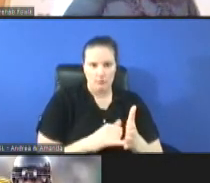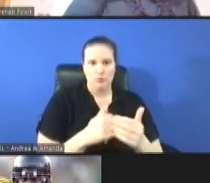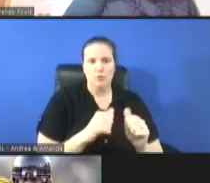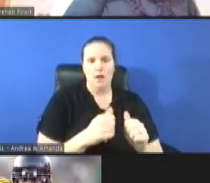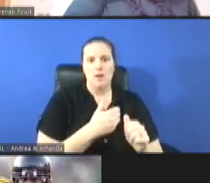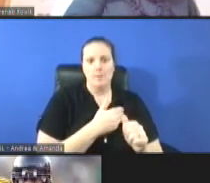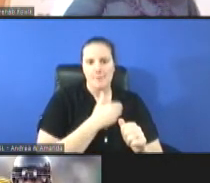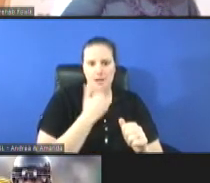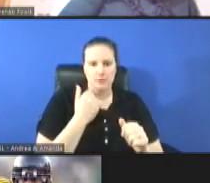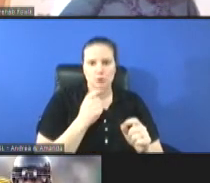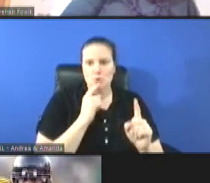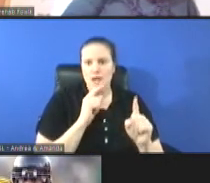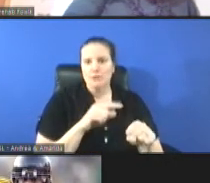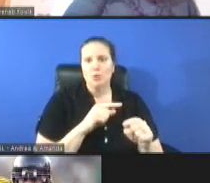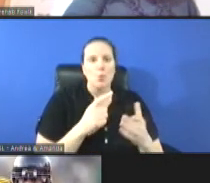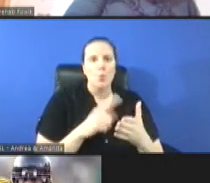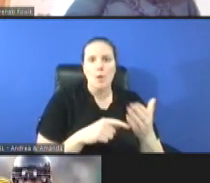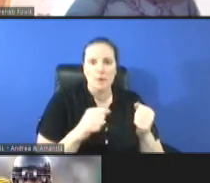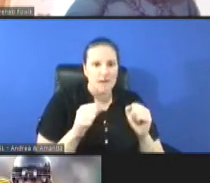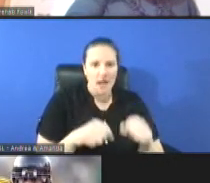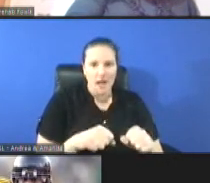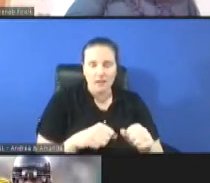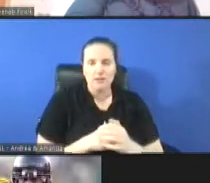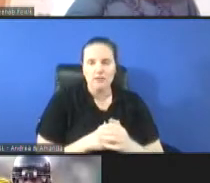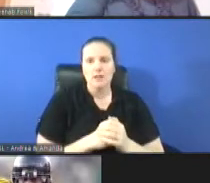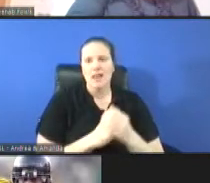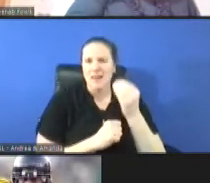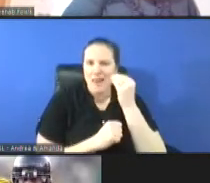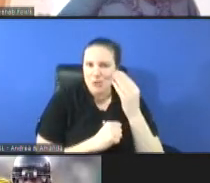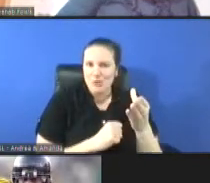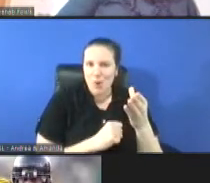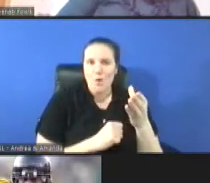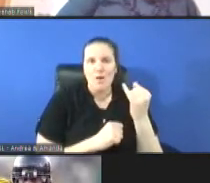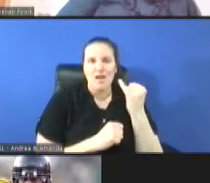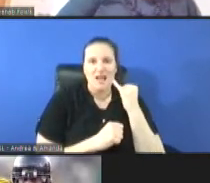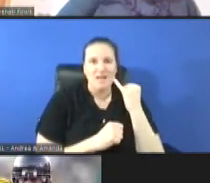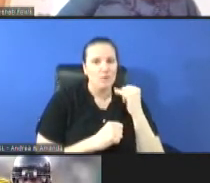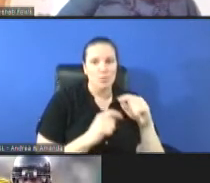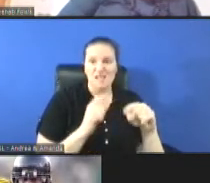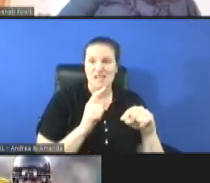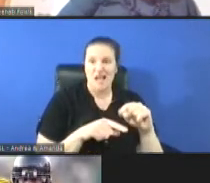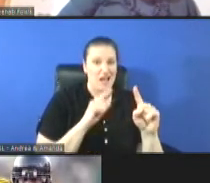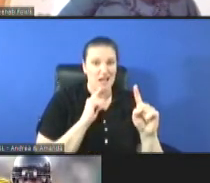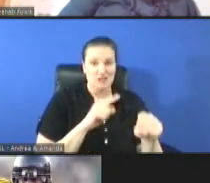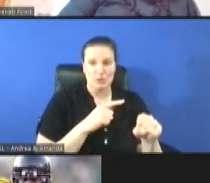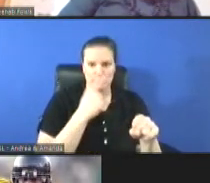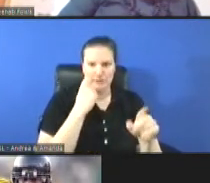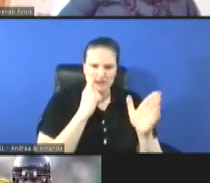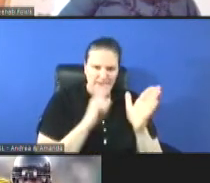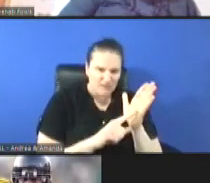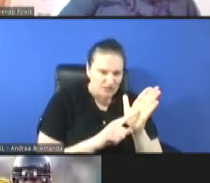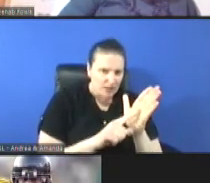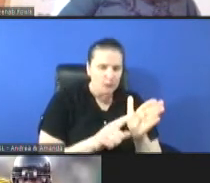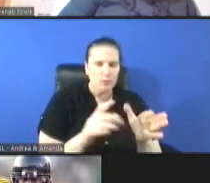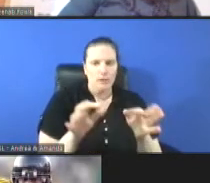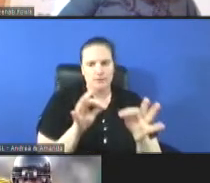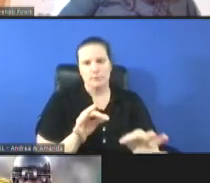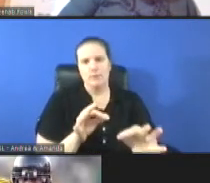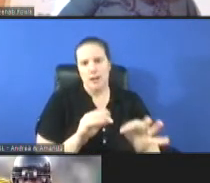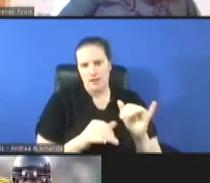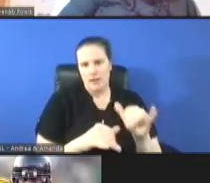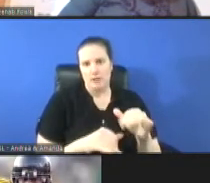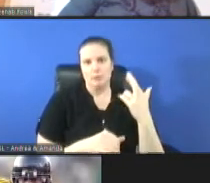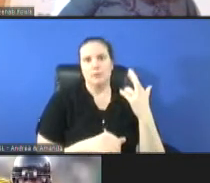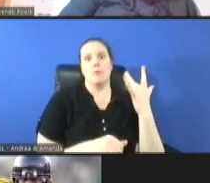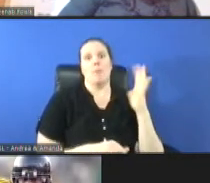answer what we can and let you know if we can't answer because of the investigation. We'll explain that that's the reason